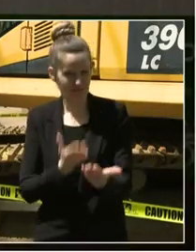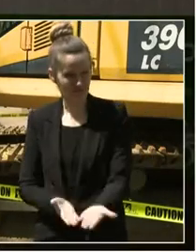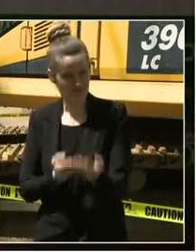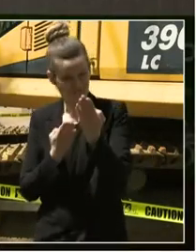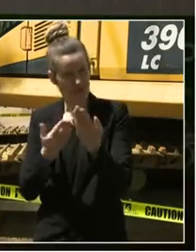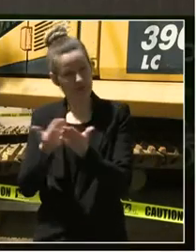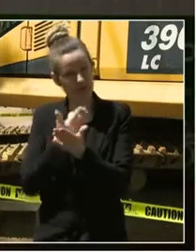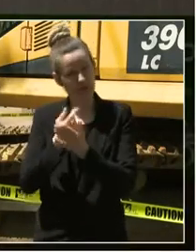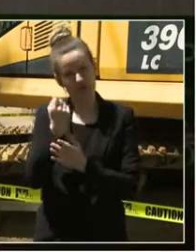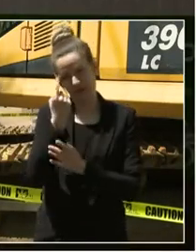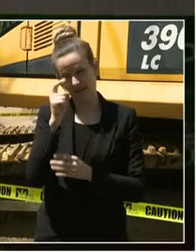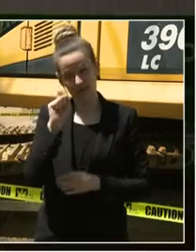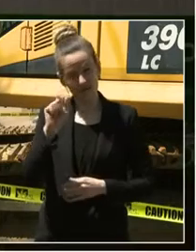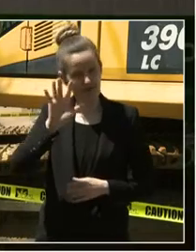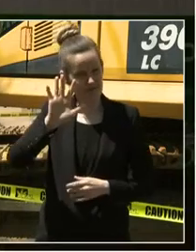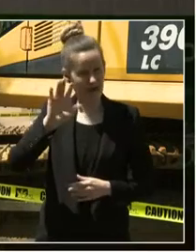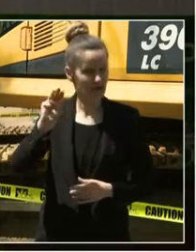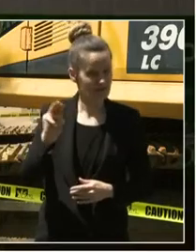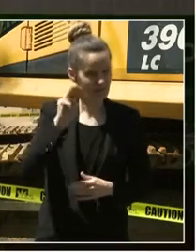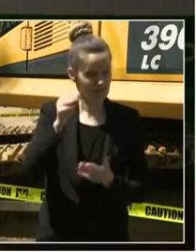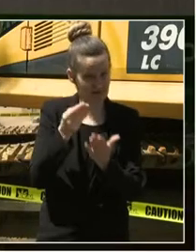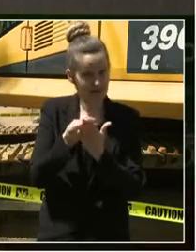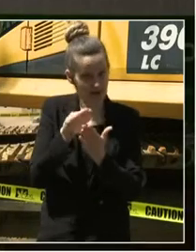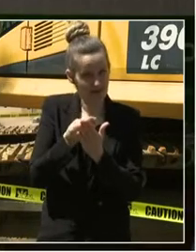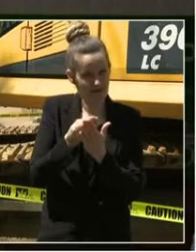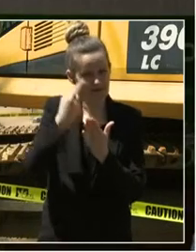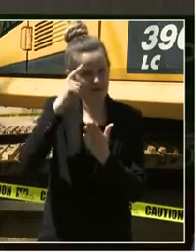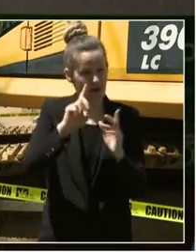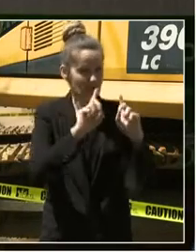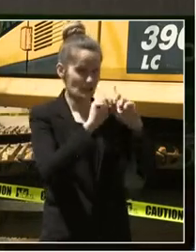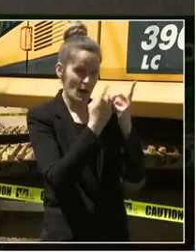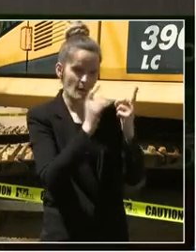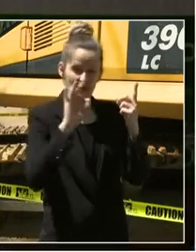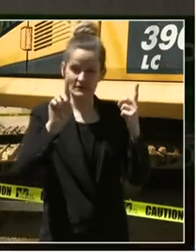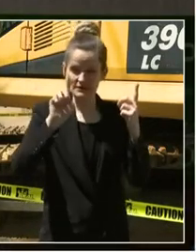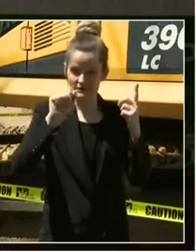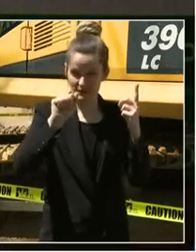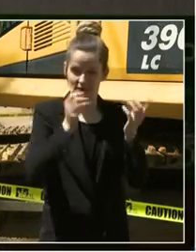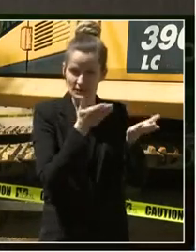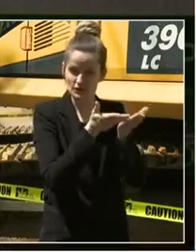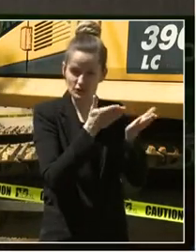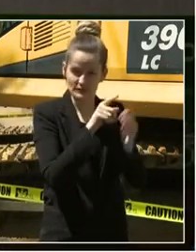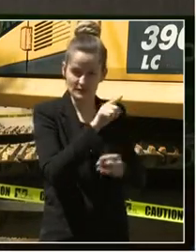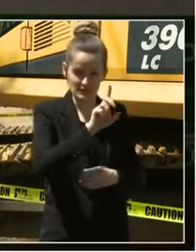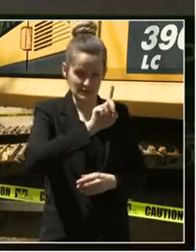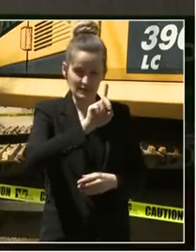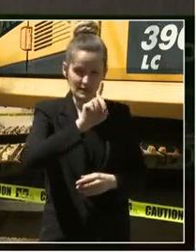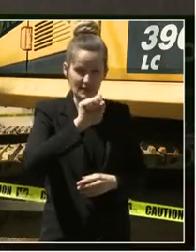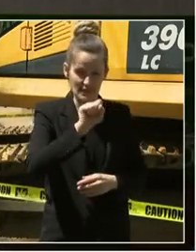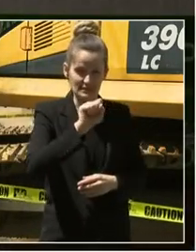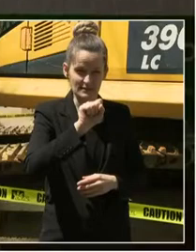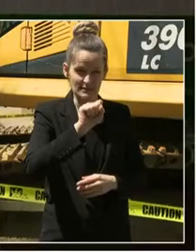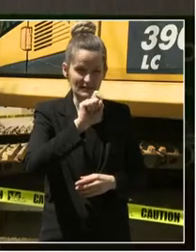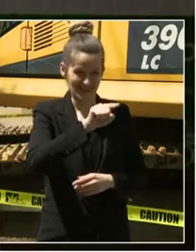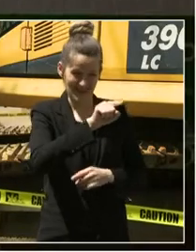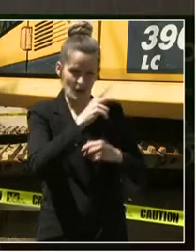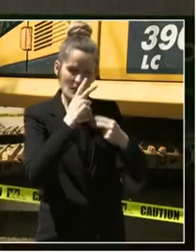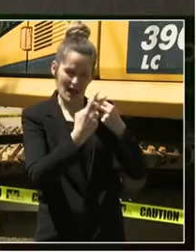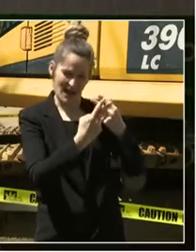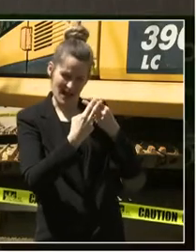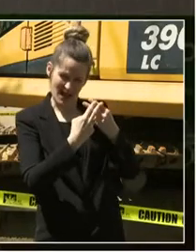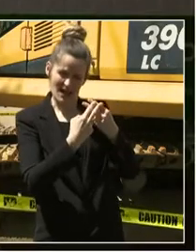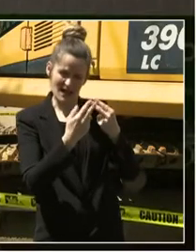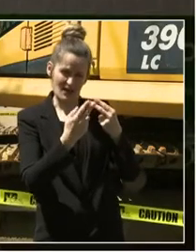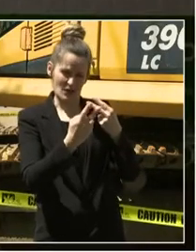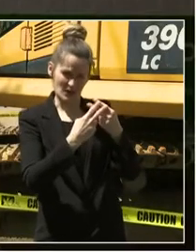million at the Department of Disability Services to help us retain the direct support professionals